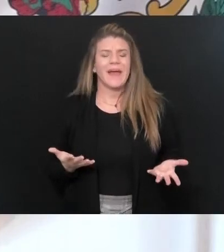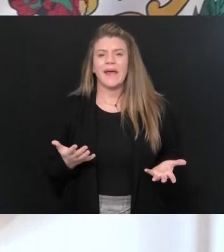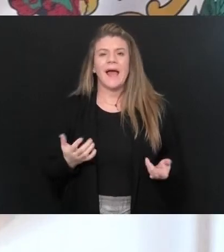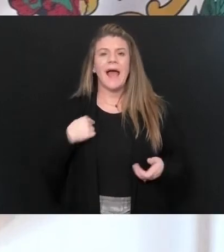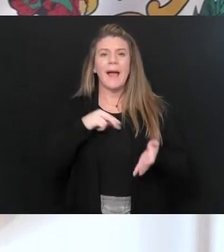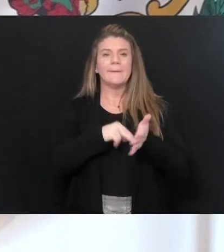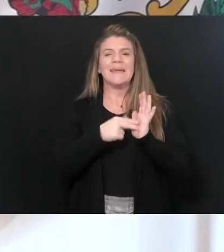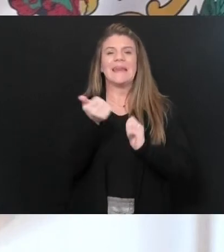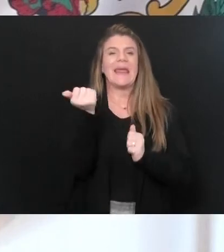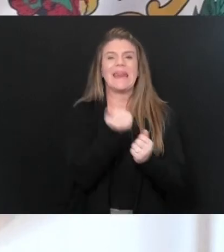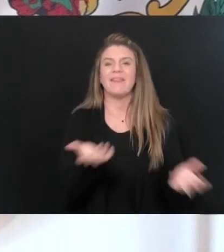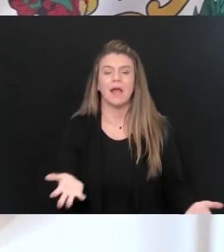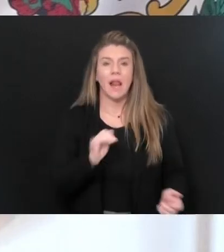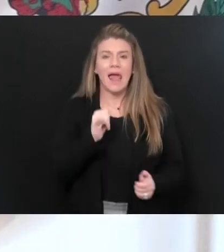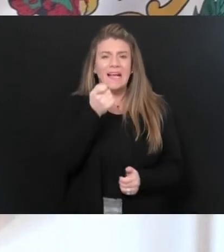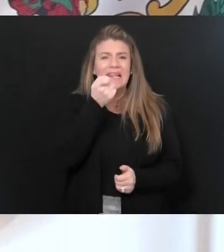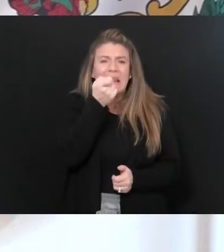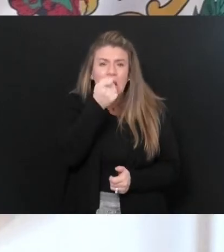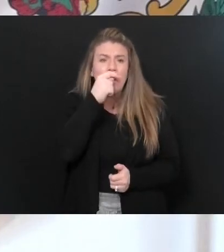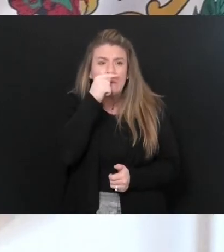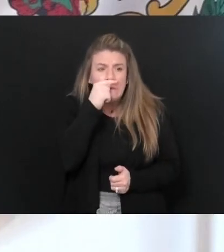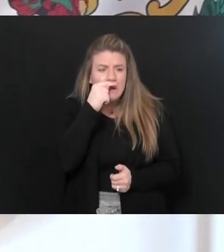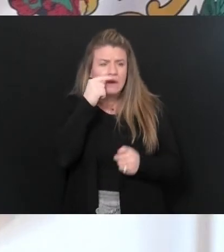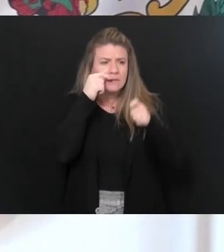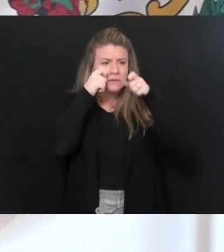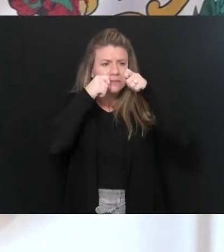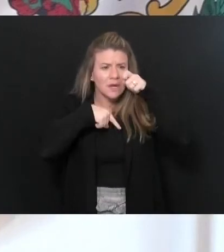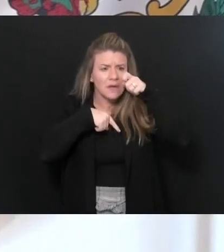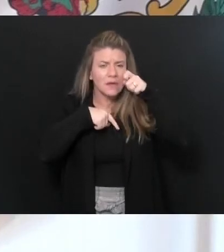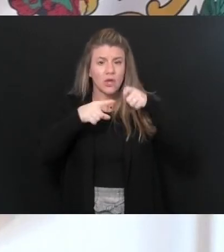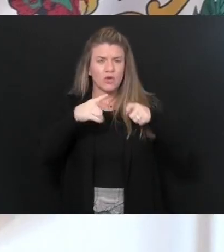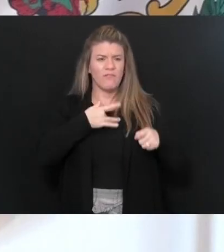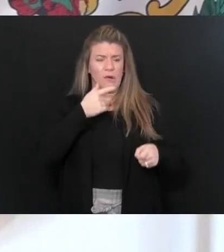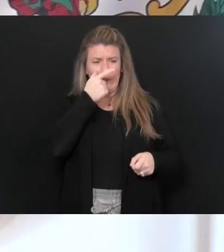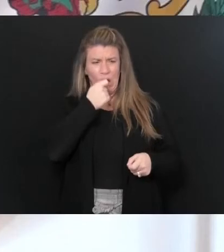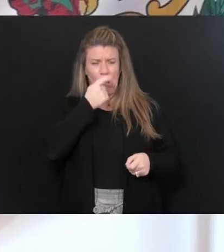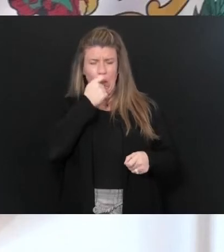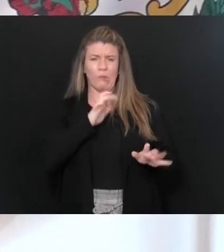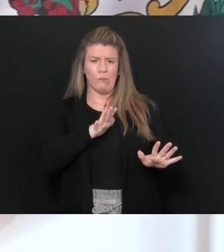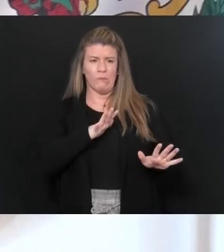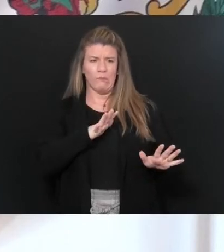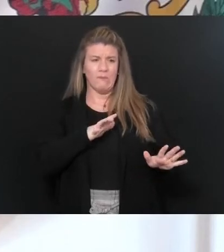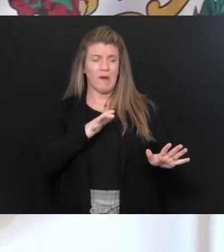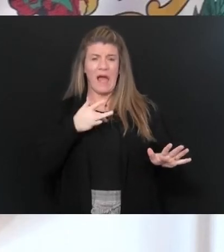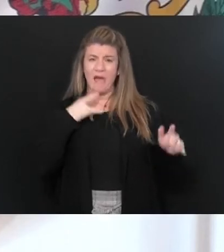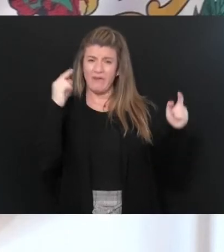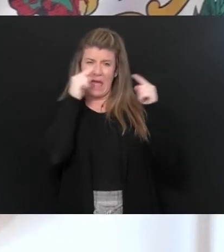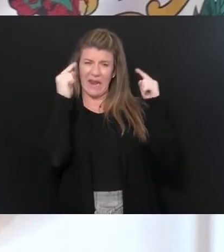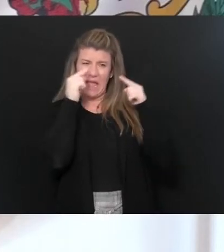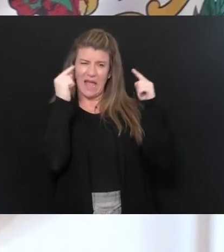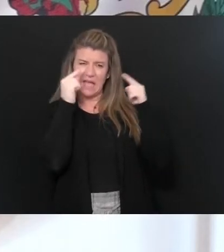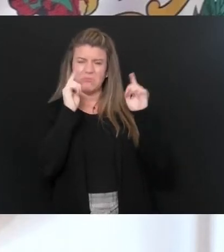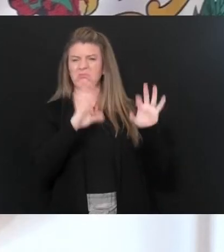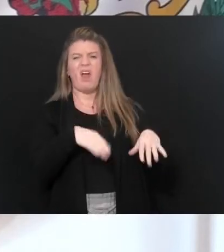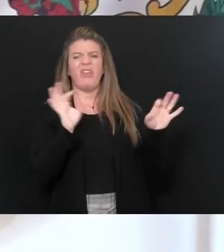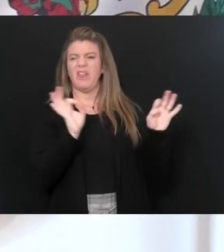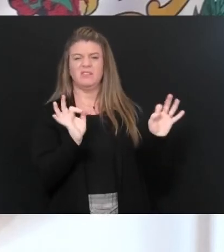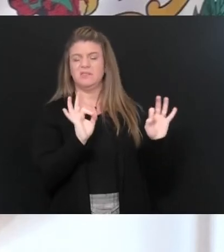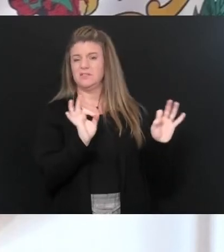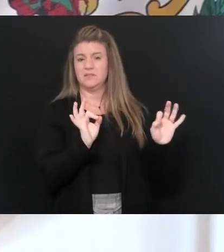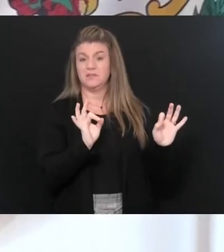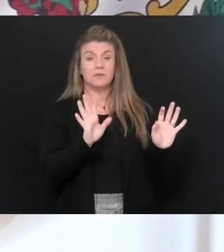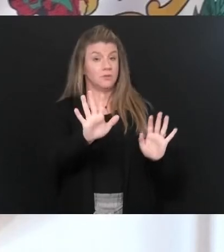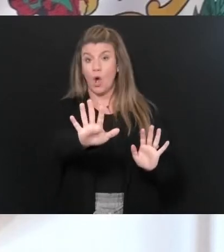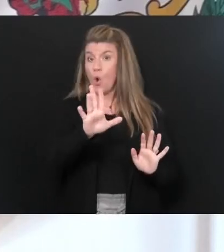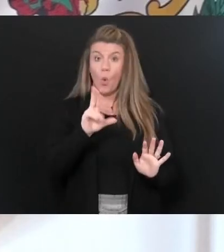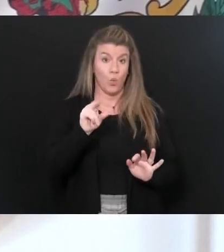I refer to as a sniffle, you think it's a cold, You think, I've got a headache and it's nothing. You've